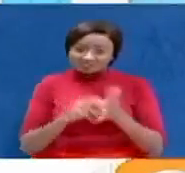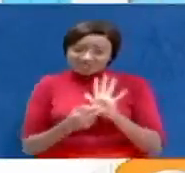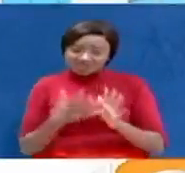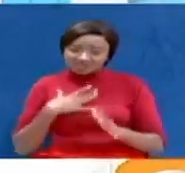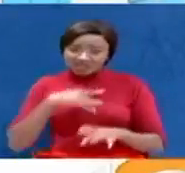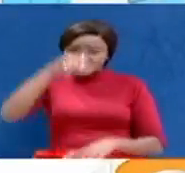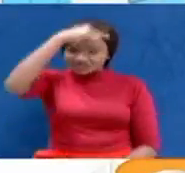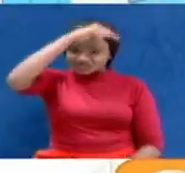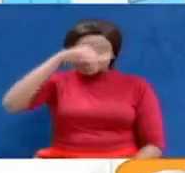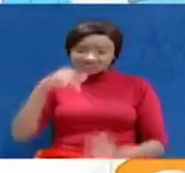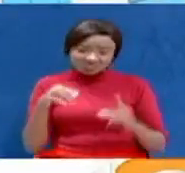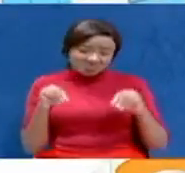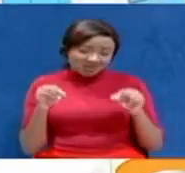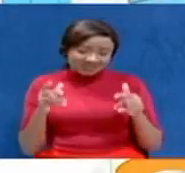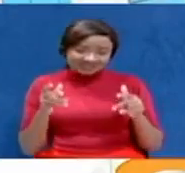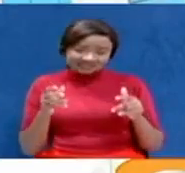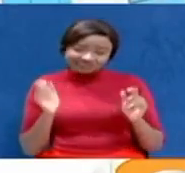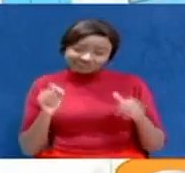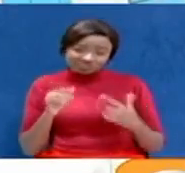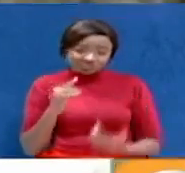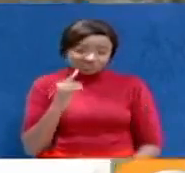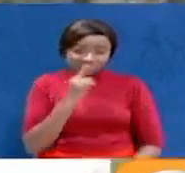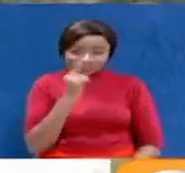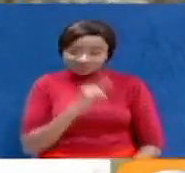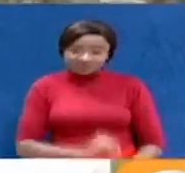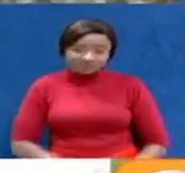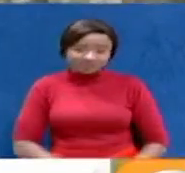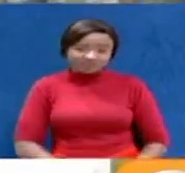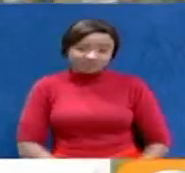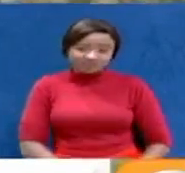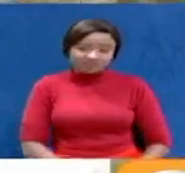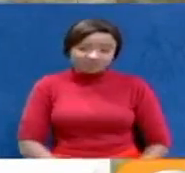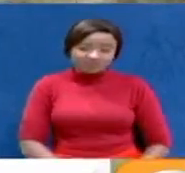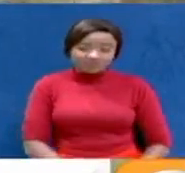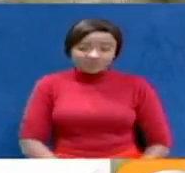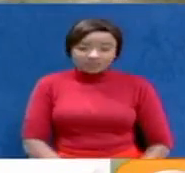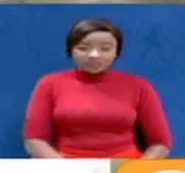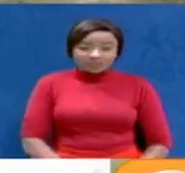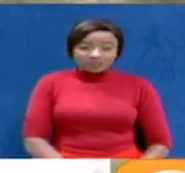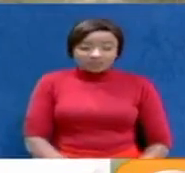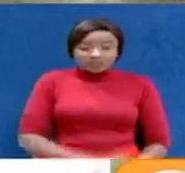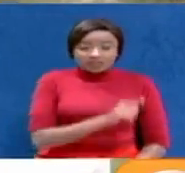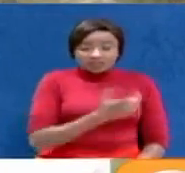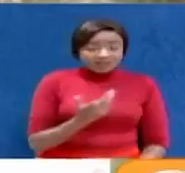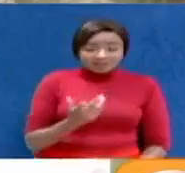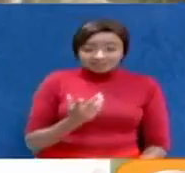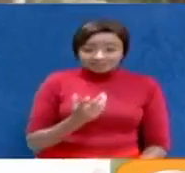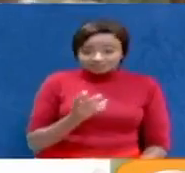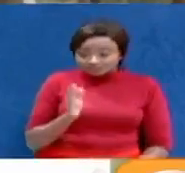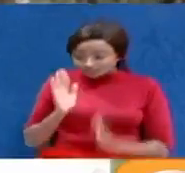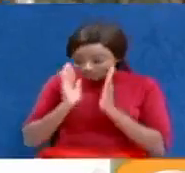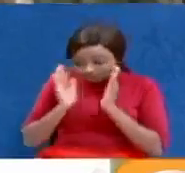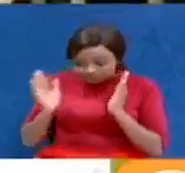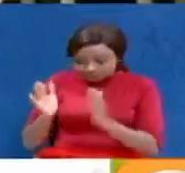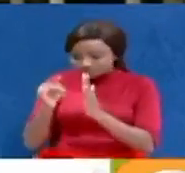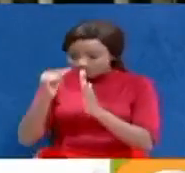degree preparing him to be a top-notch dentist could be as well be deteriorating. Like his classmates, he has not been keen on details which